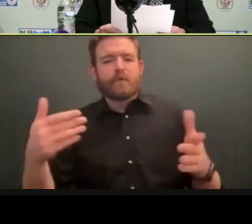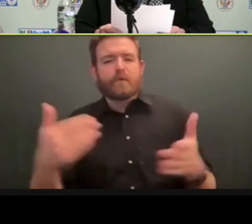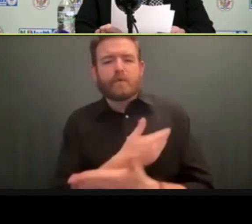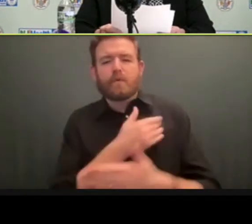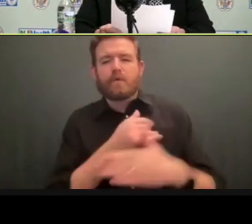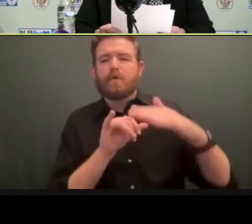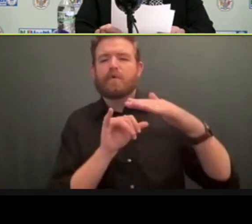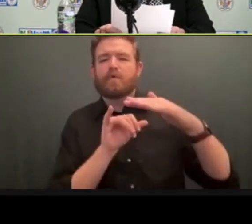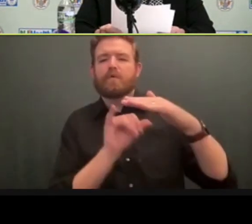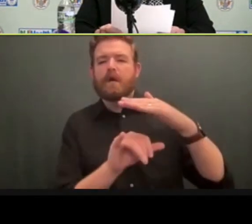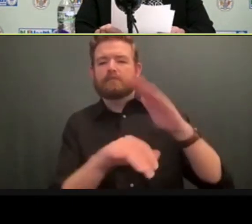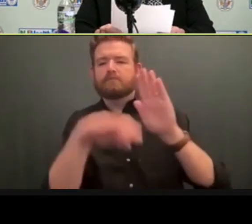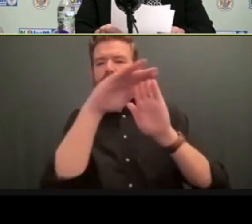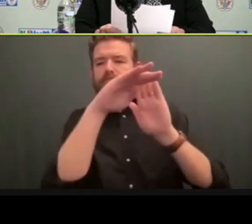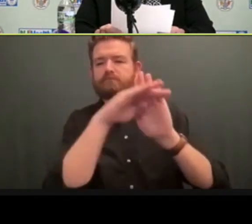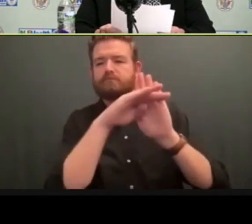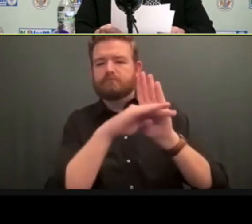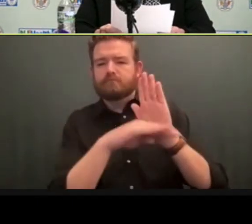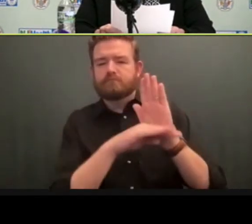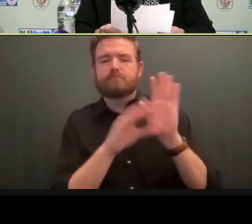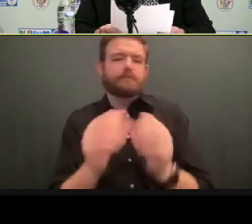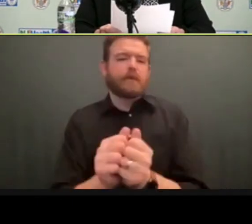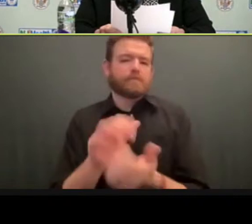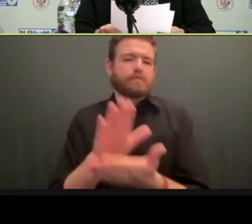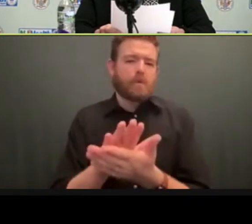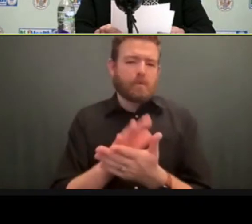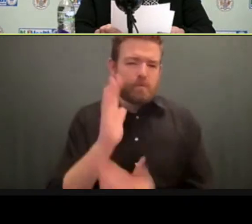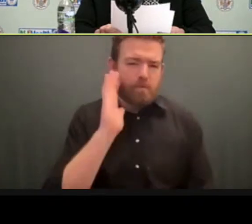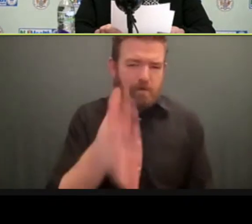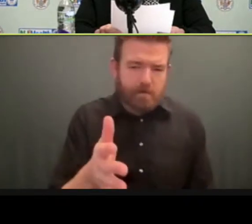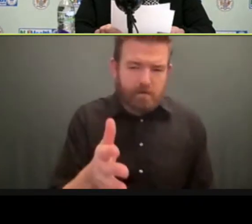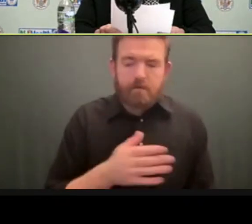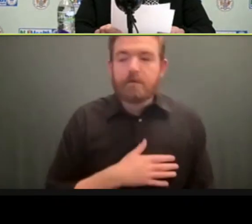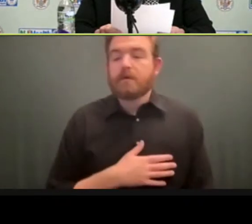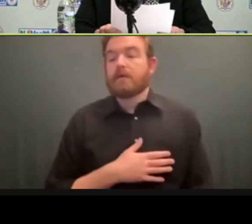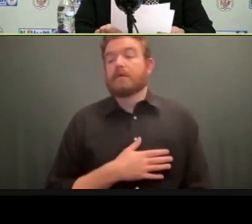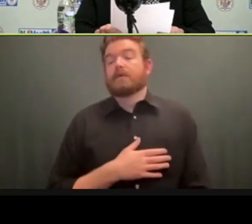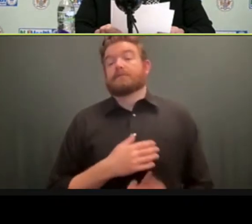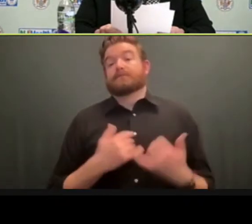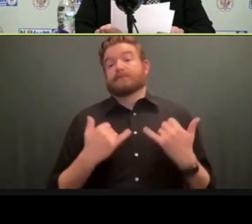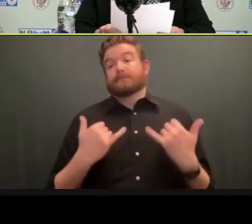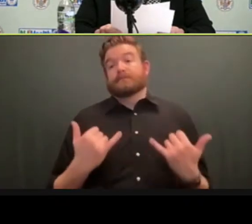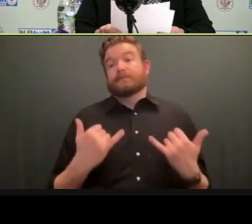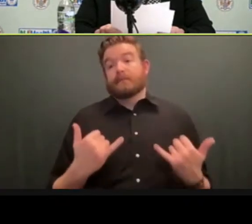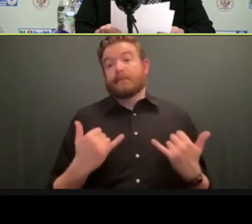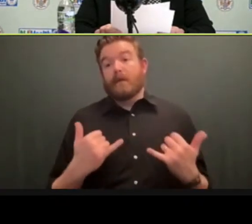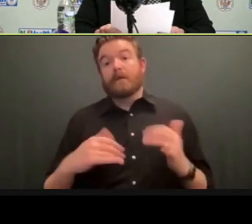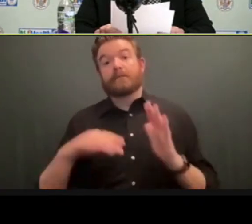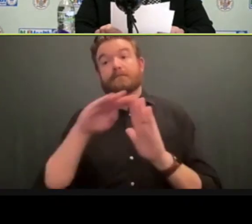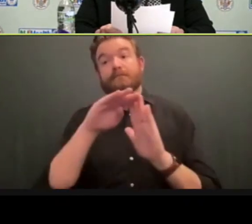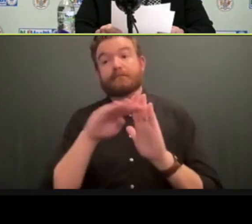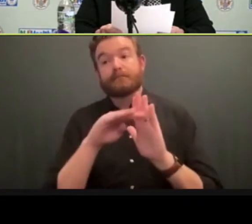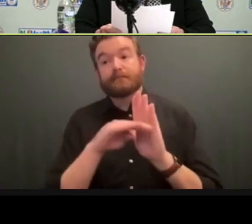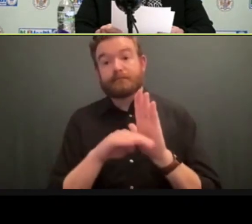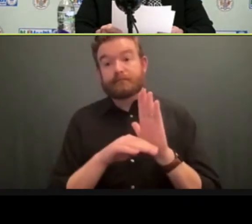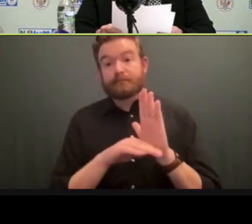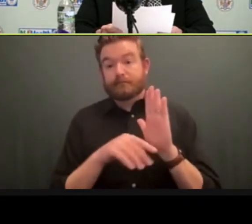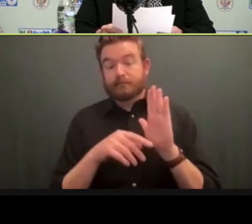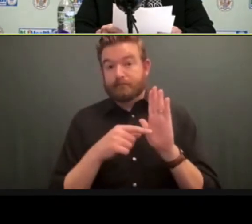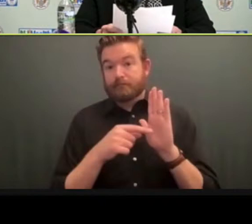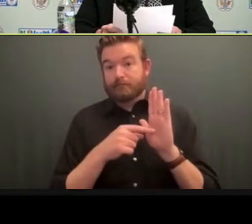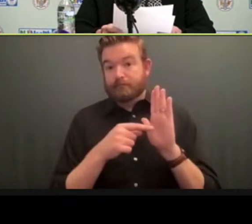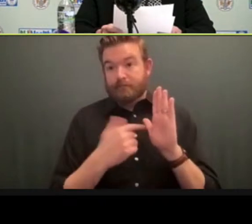12. The current guidance should be followed while we await CDC's new guidance.